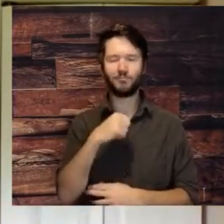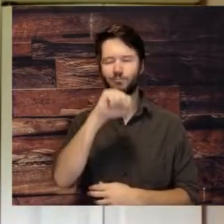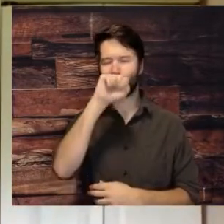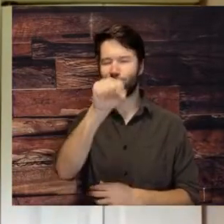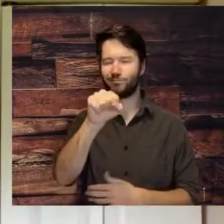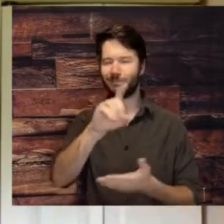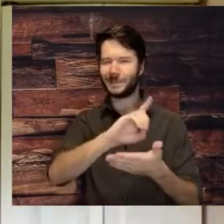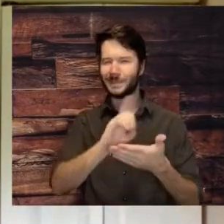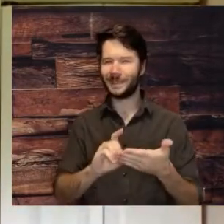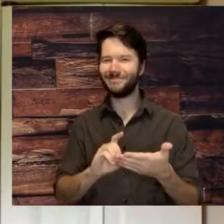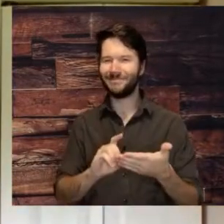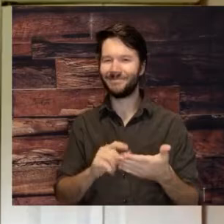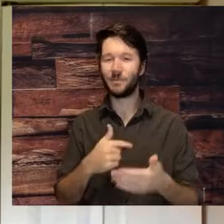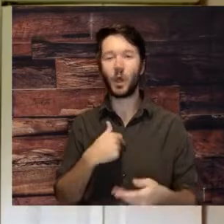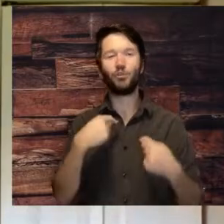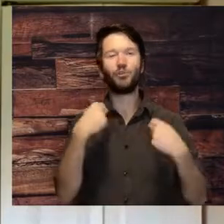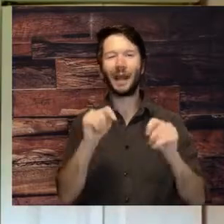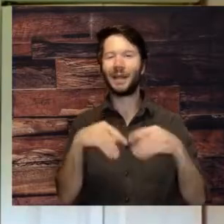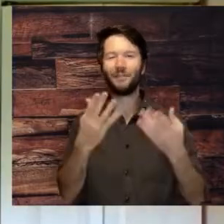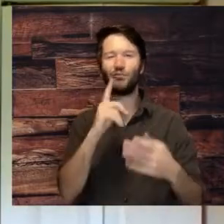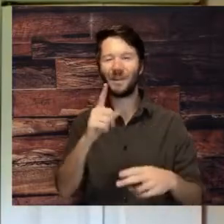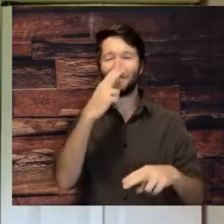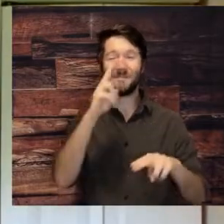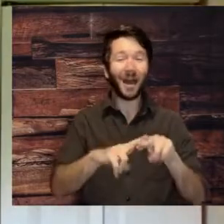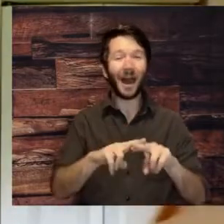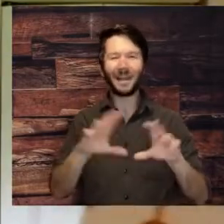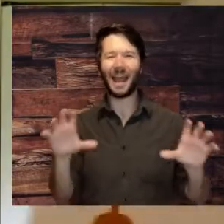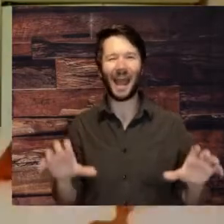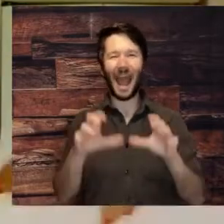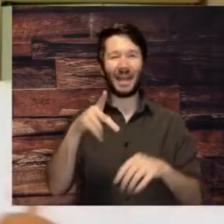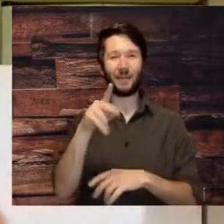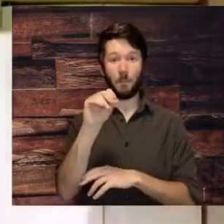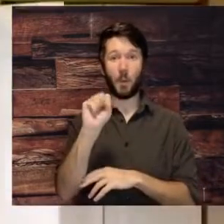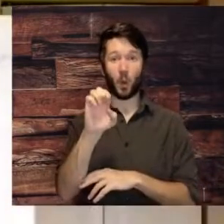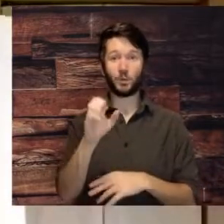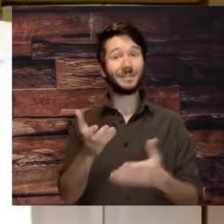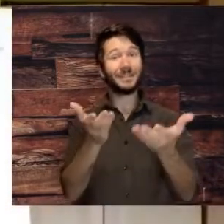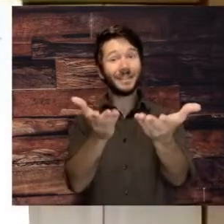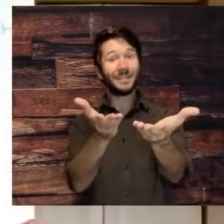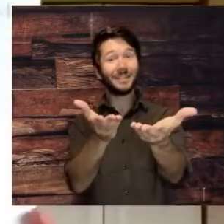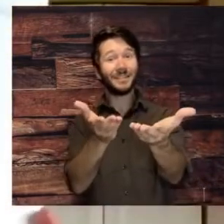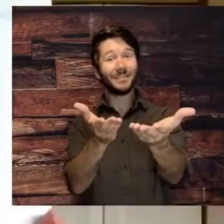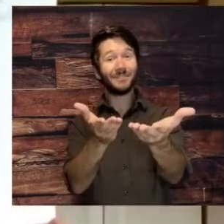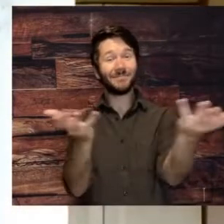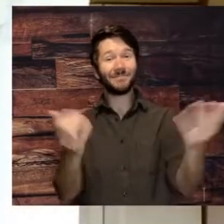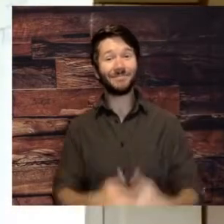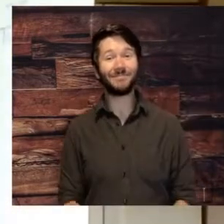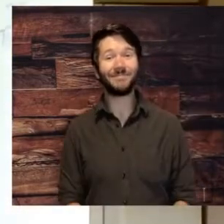absolute favorite to design, so I tried to give her a really fun and active pose. Here